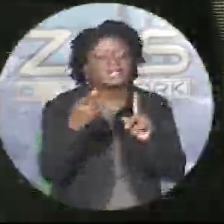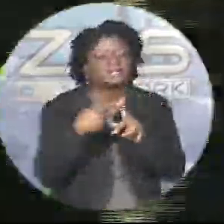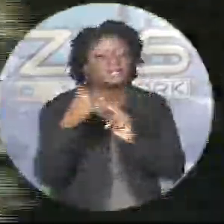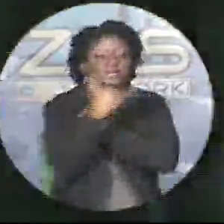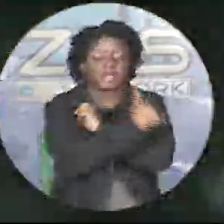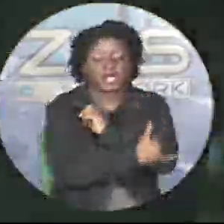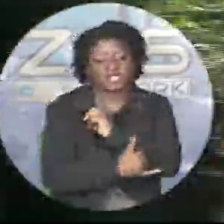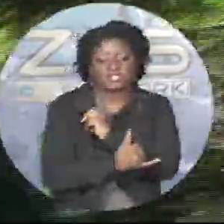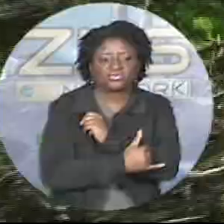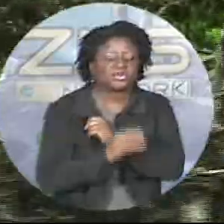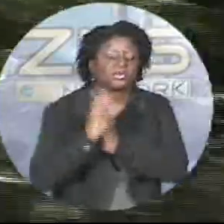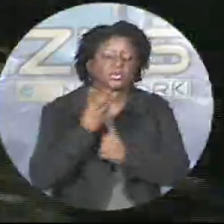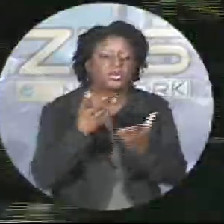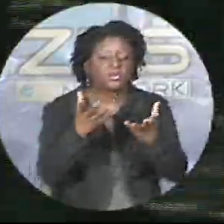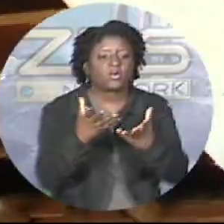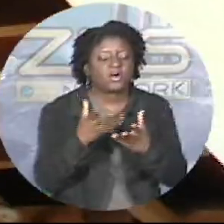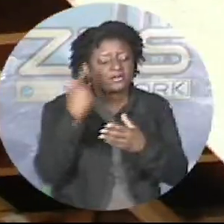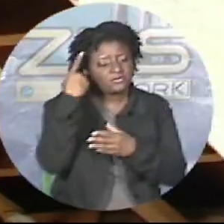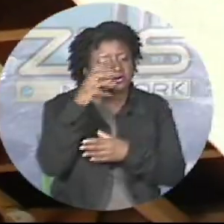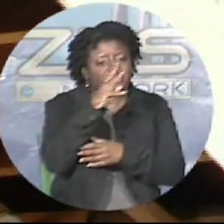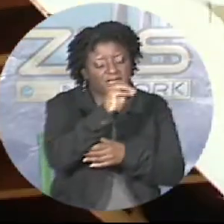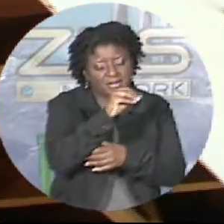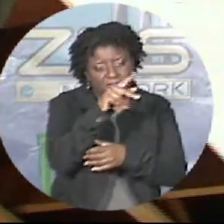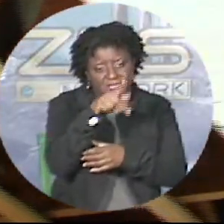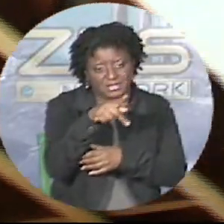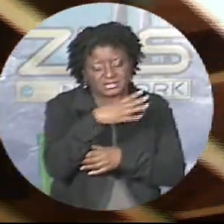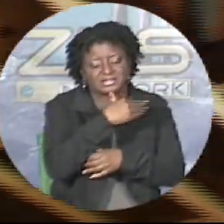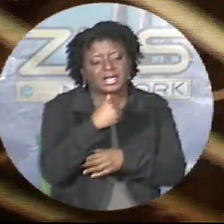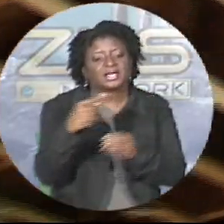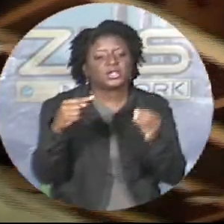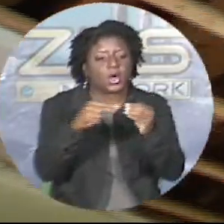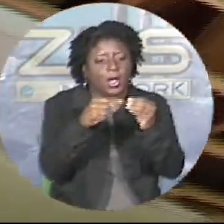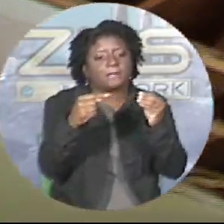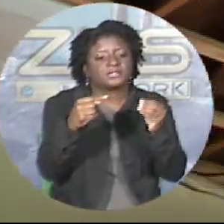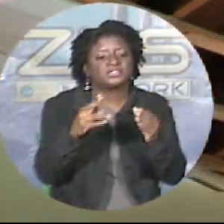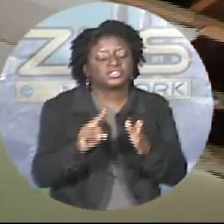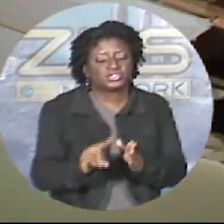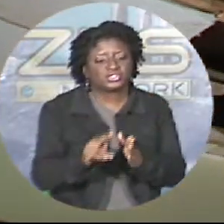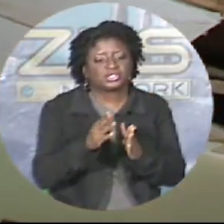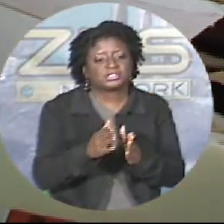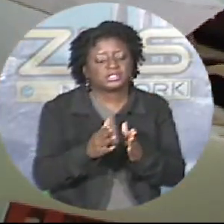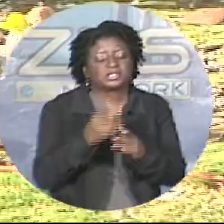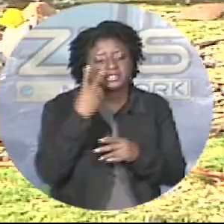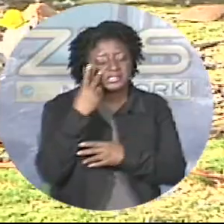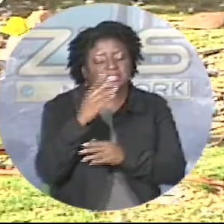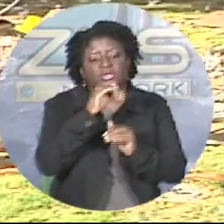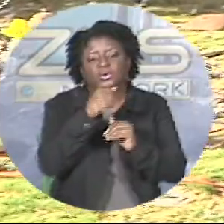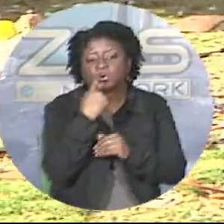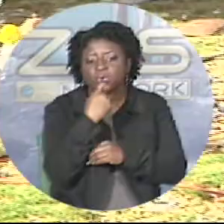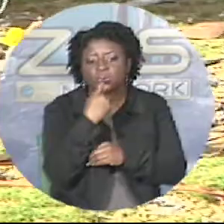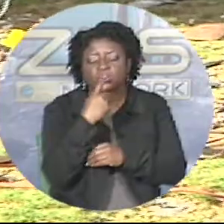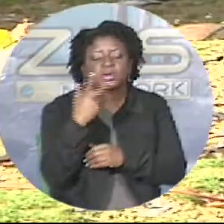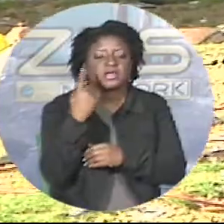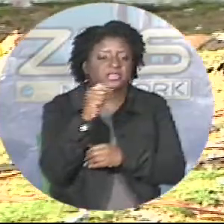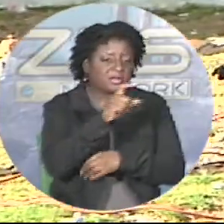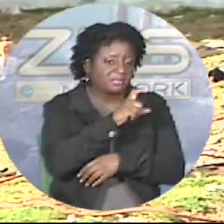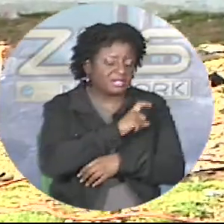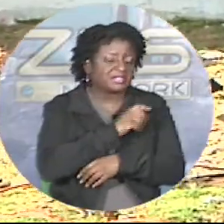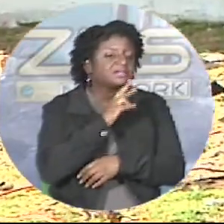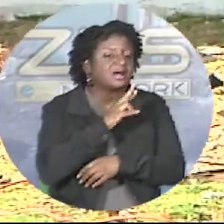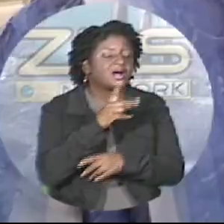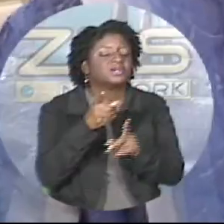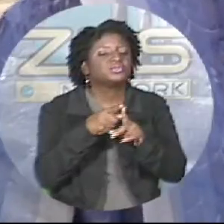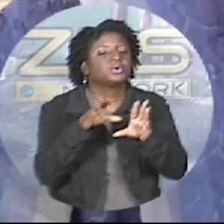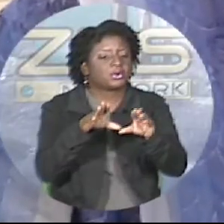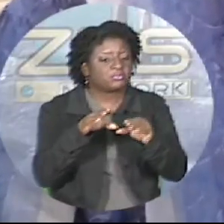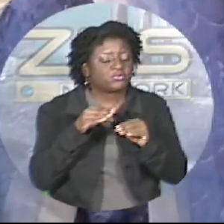courtesy for the members of parliament, including the opposition, to see who the police officers are, to approve of them, so